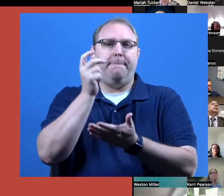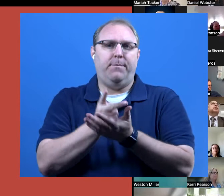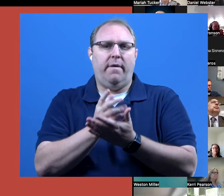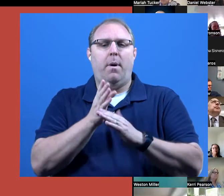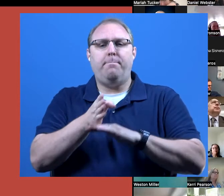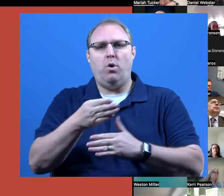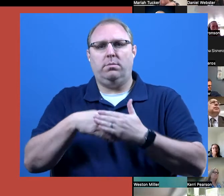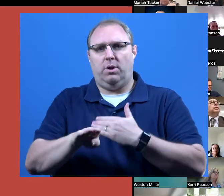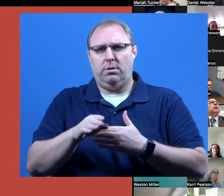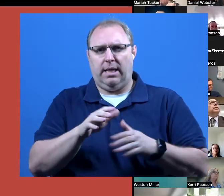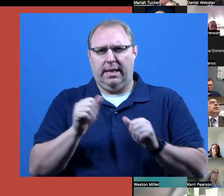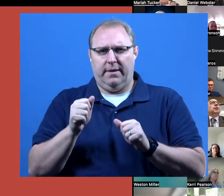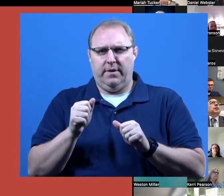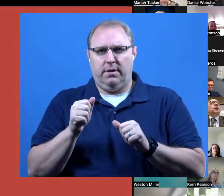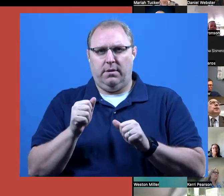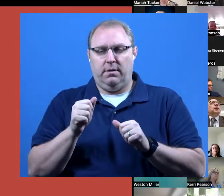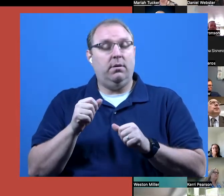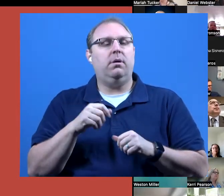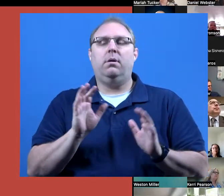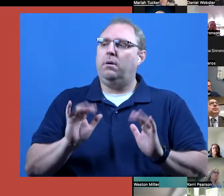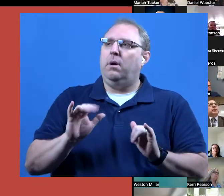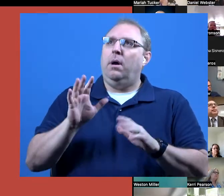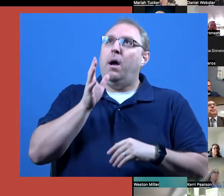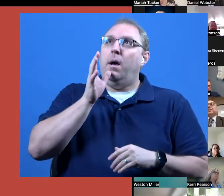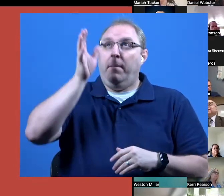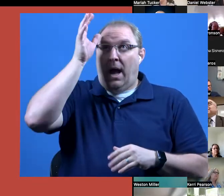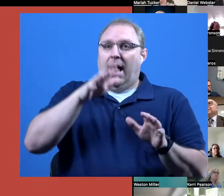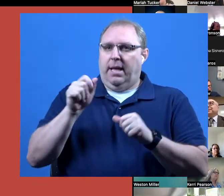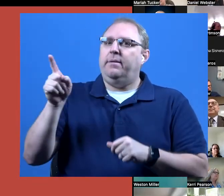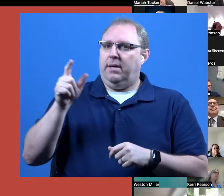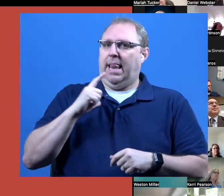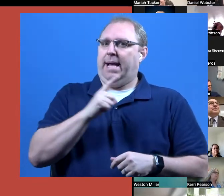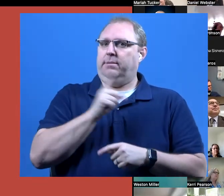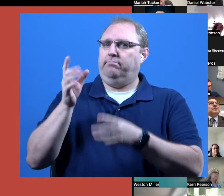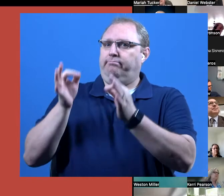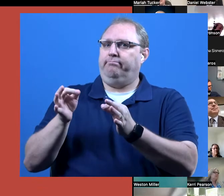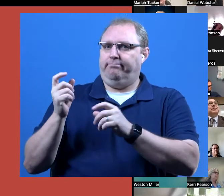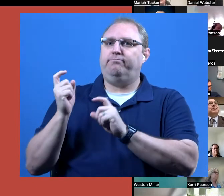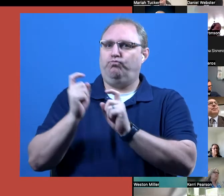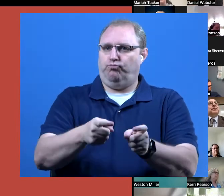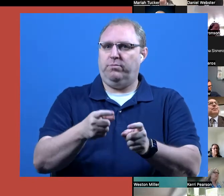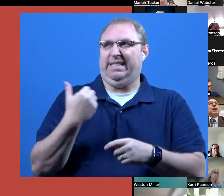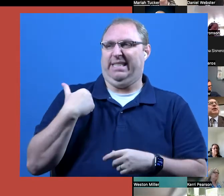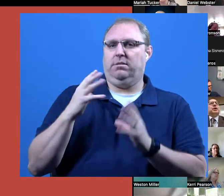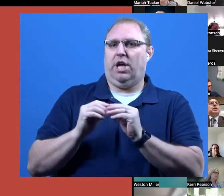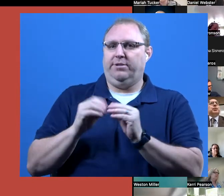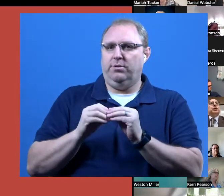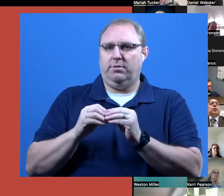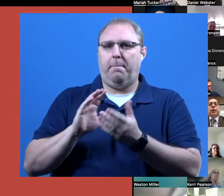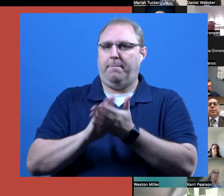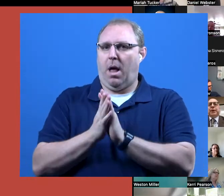last session, so it's law. It goes into effect July 1st, 2022. Yeah, so I